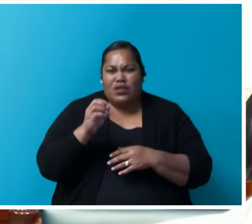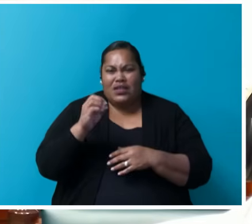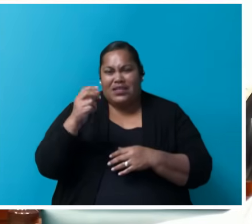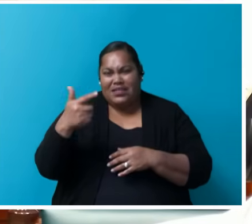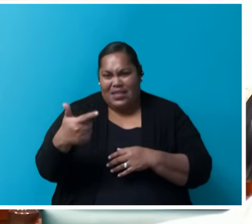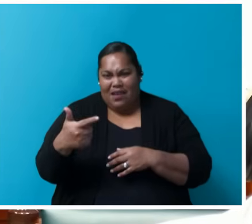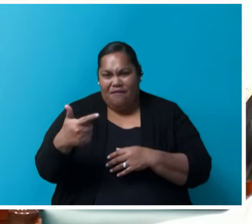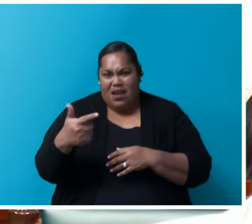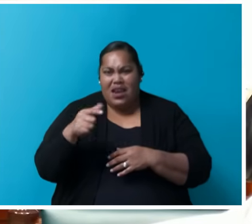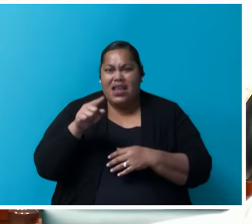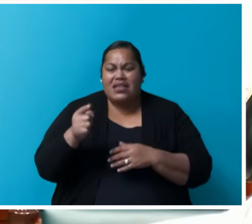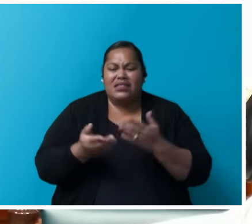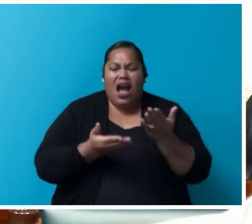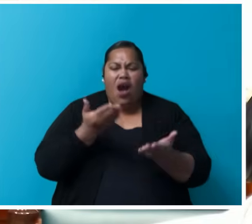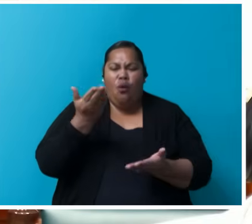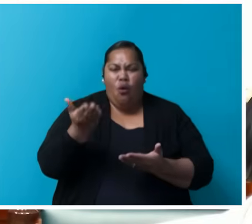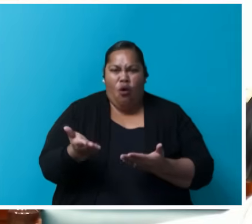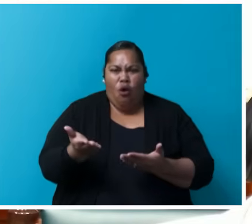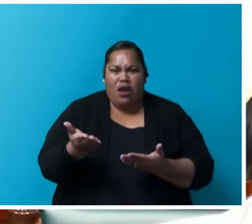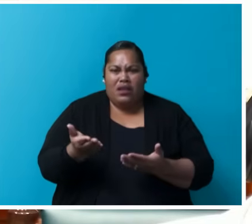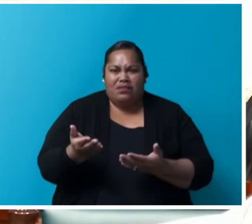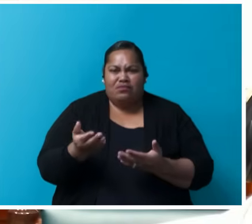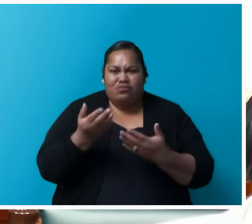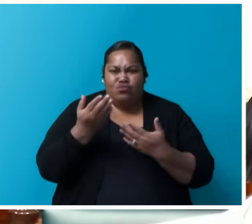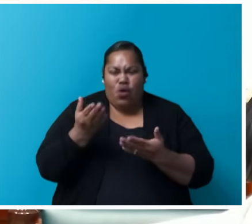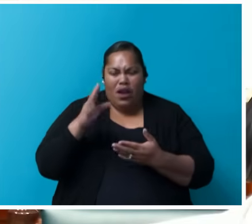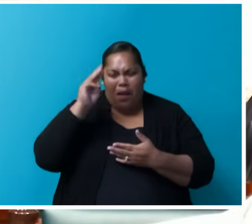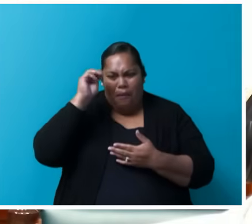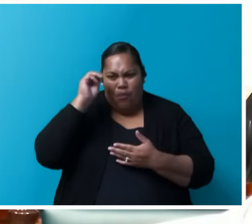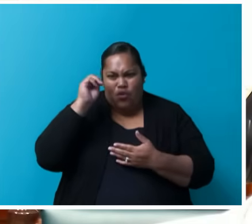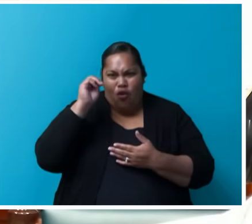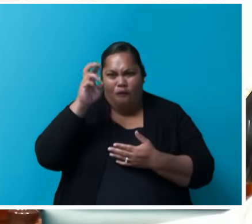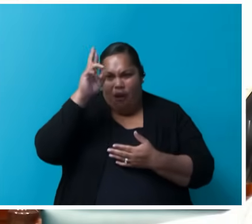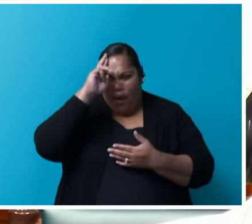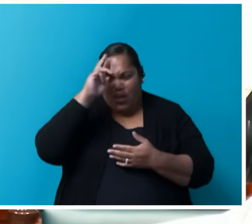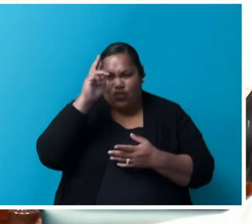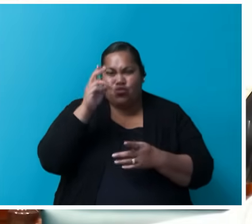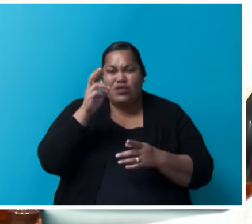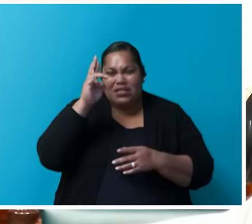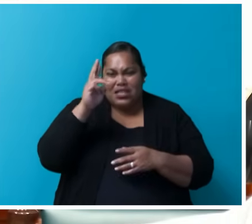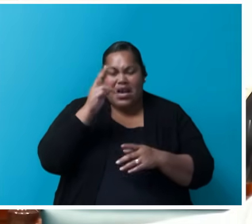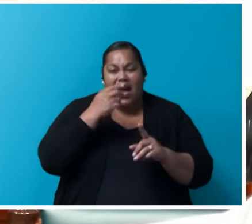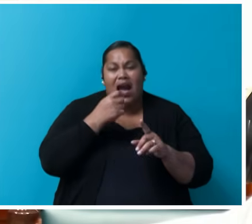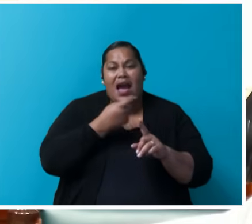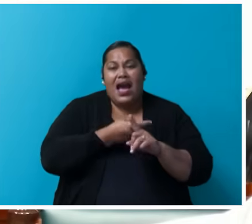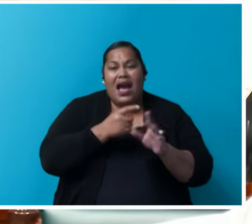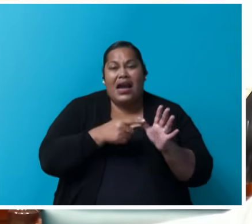award established to honor the memory of Ratu Sekamese Semara, a prominent figure in Fijian